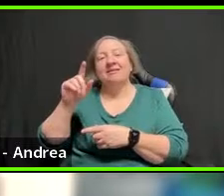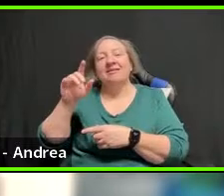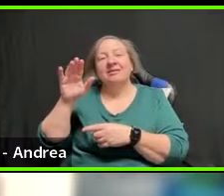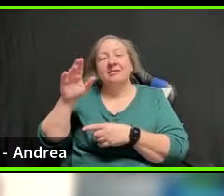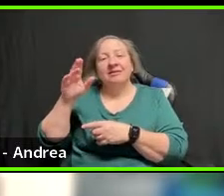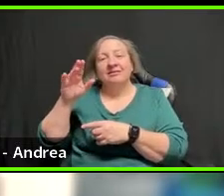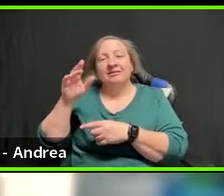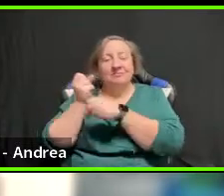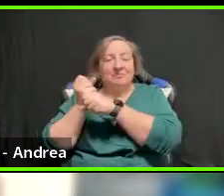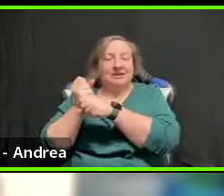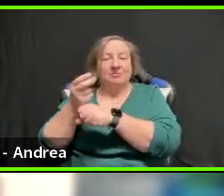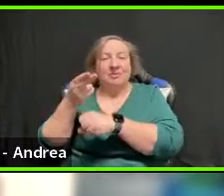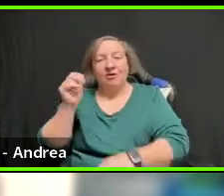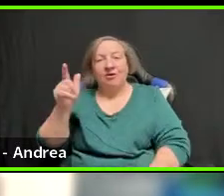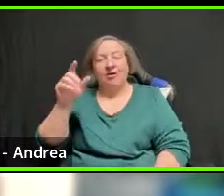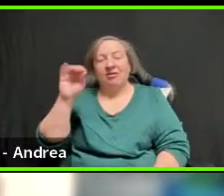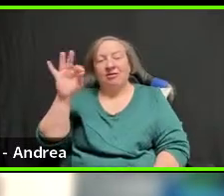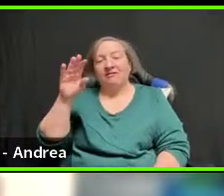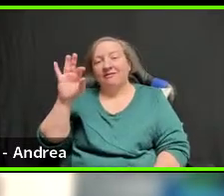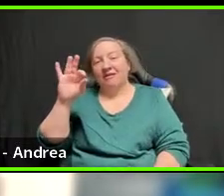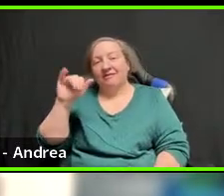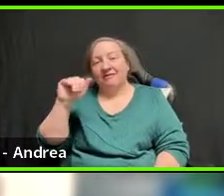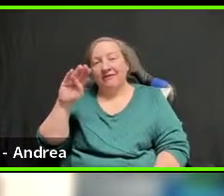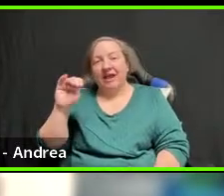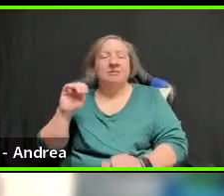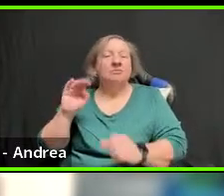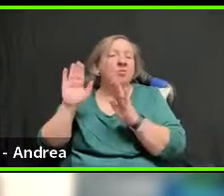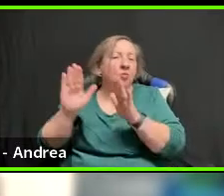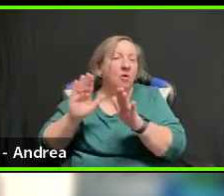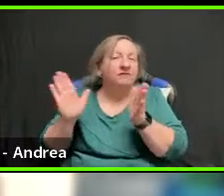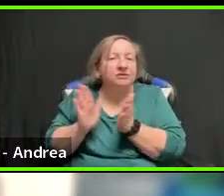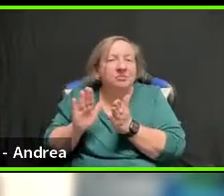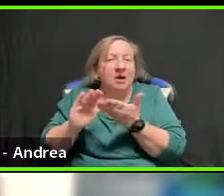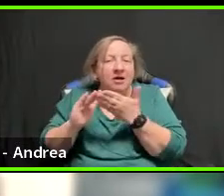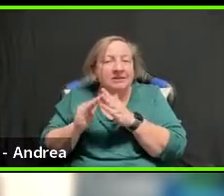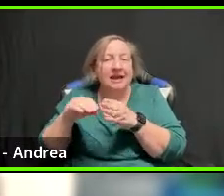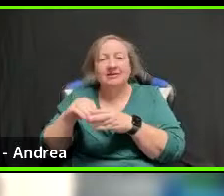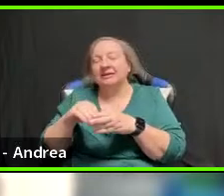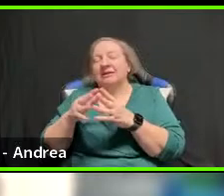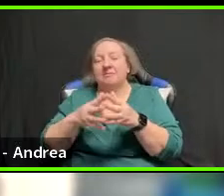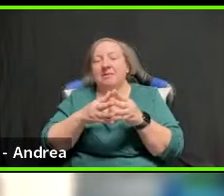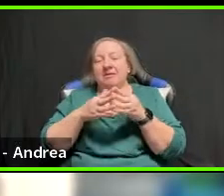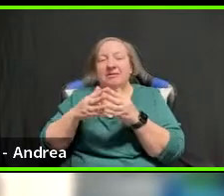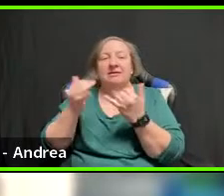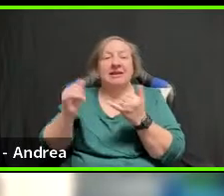small town in America. And I will pick Sam.